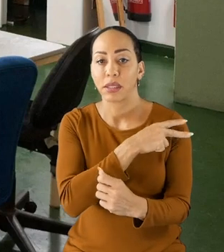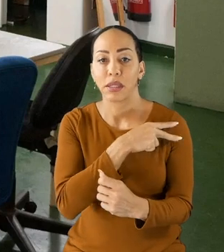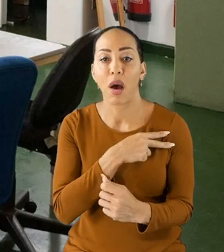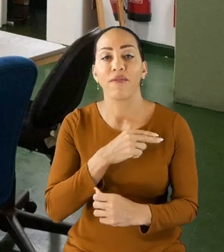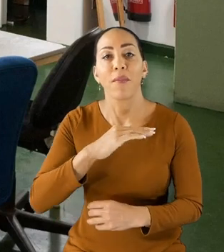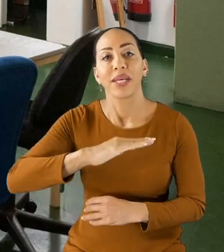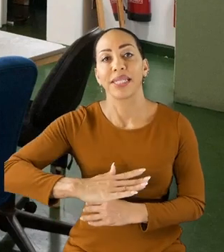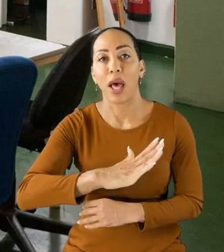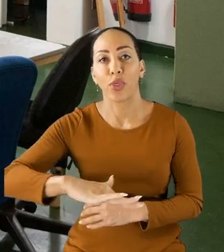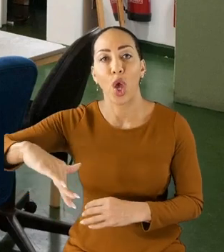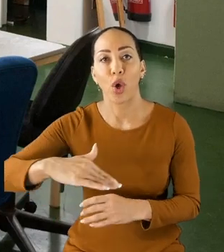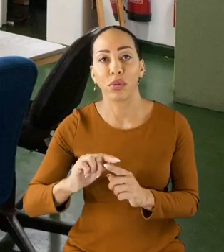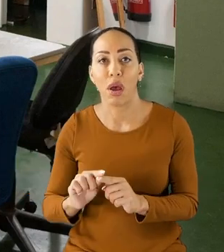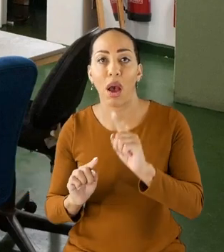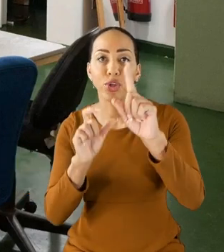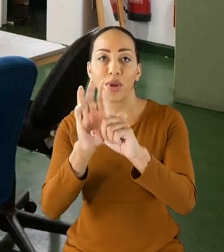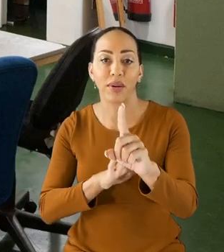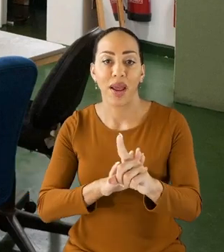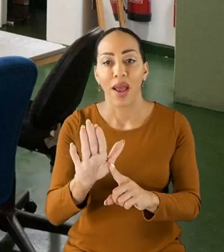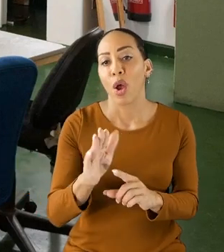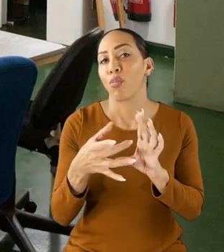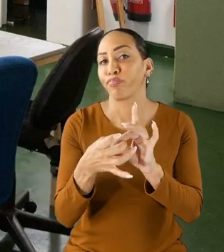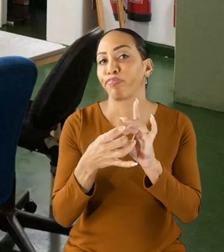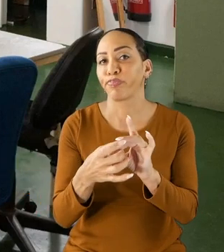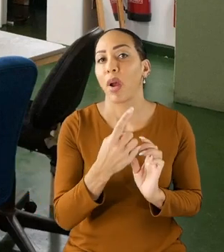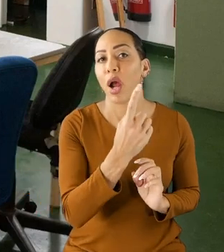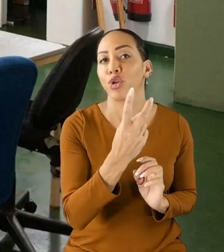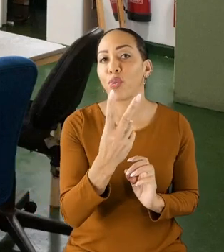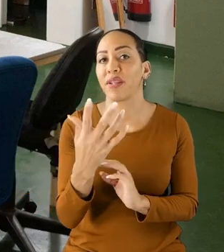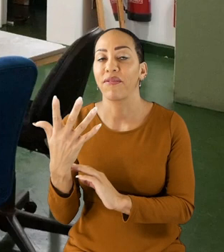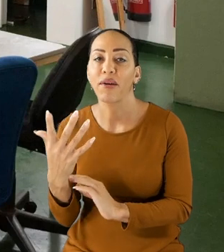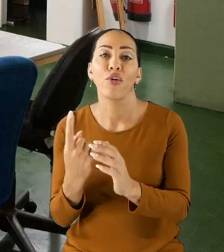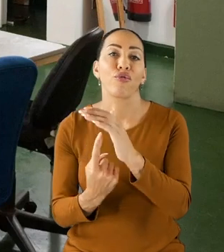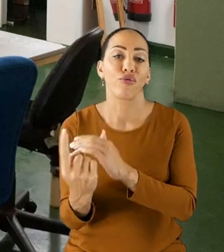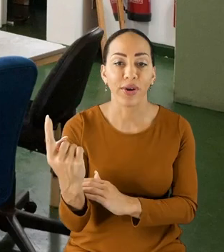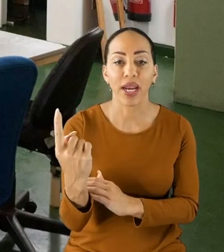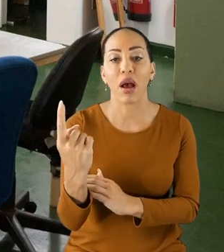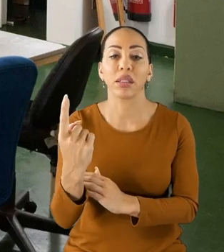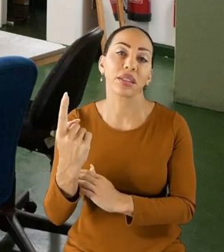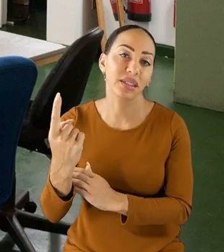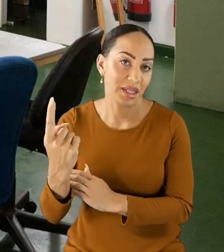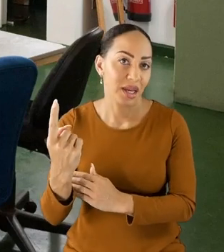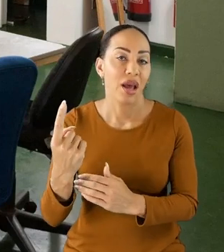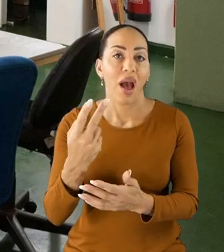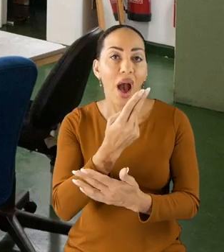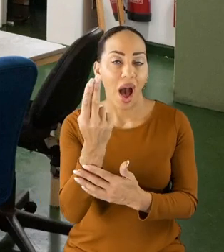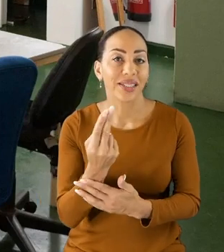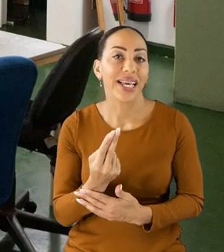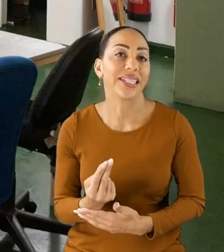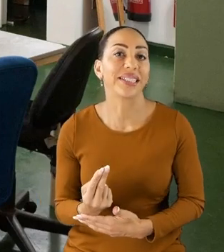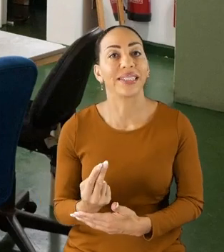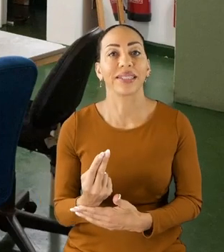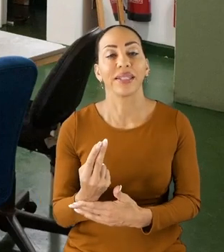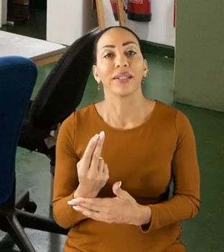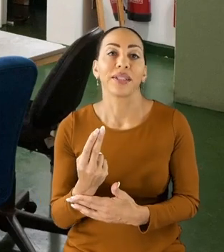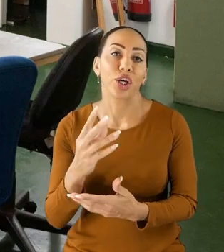Coast right up to Edinburgh. And we work with around 125 disabled freelance artists and writers per year with paid